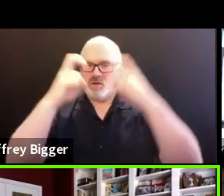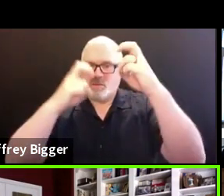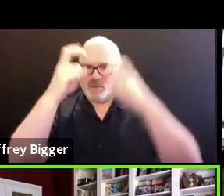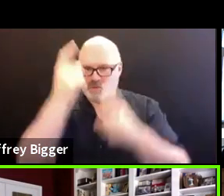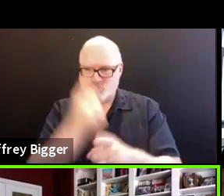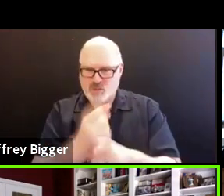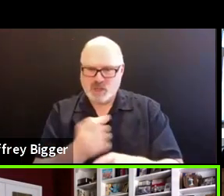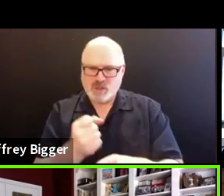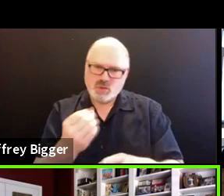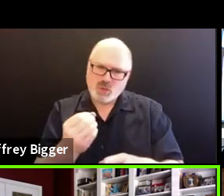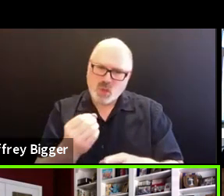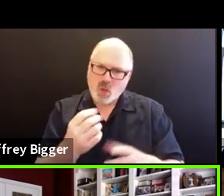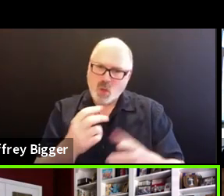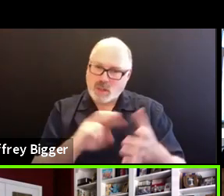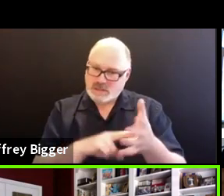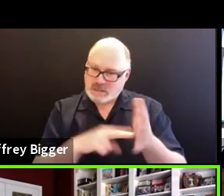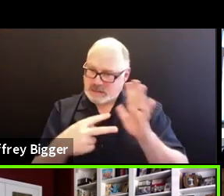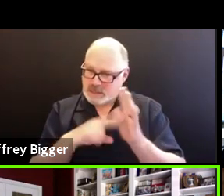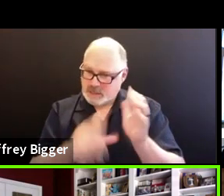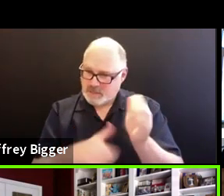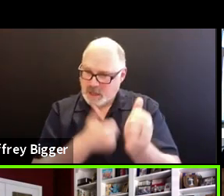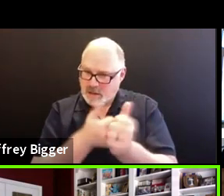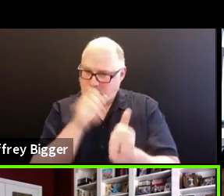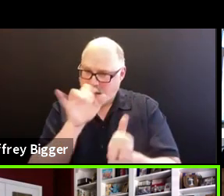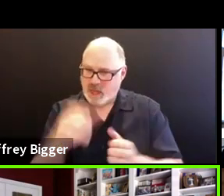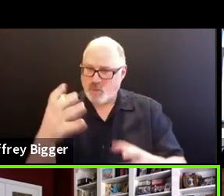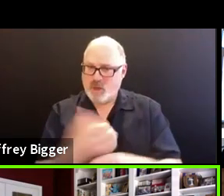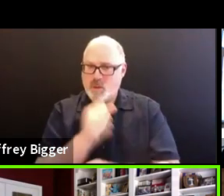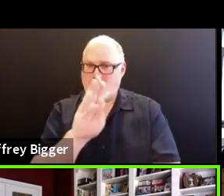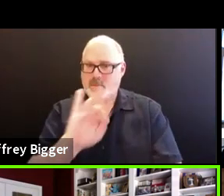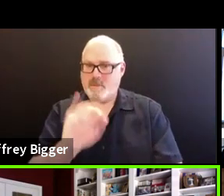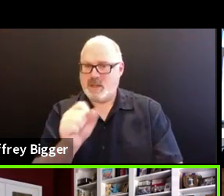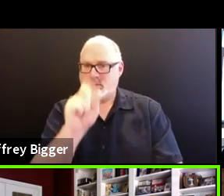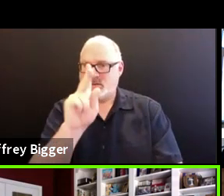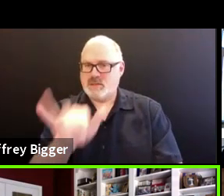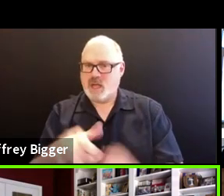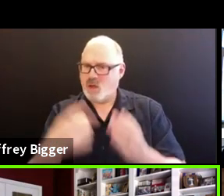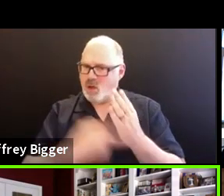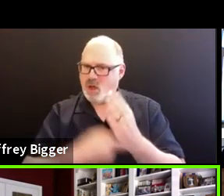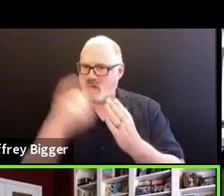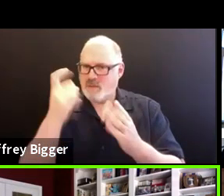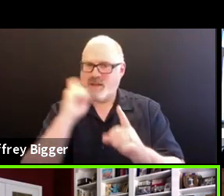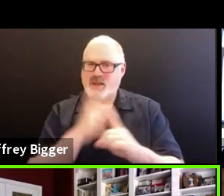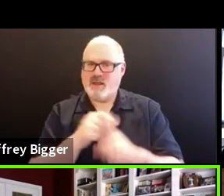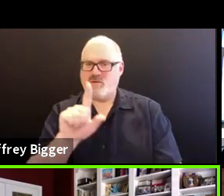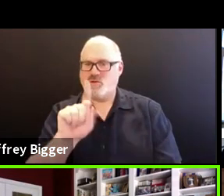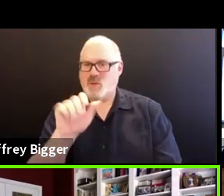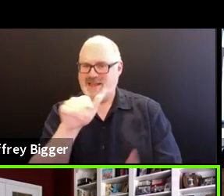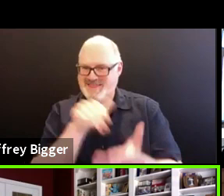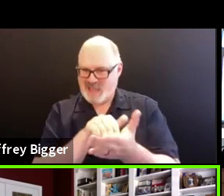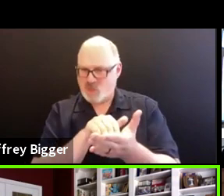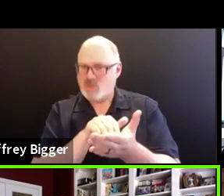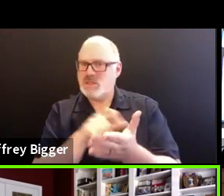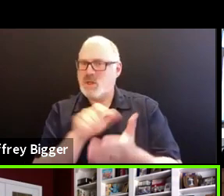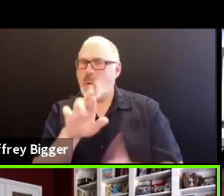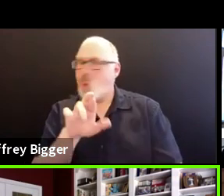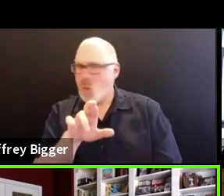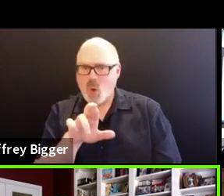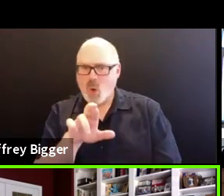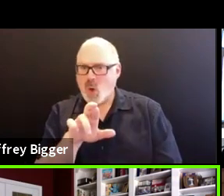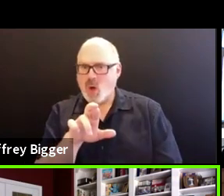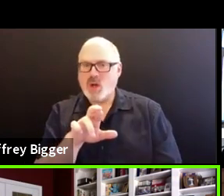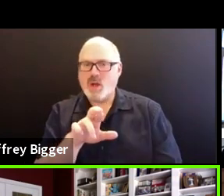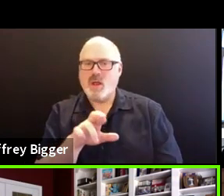So is it the intent that if we win the Big Sky, he automatically gets $20,000, or is it that it's either